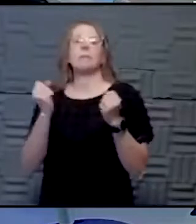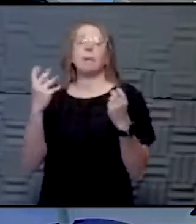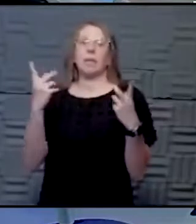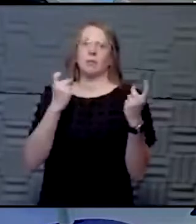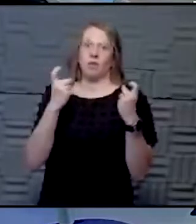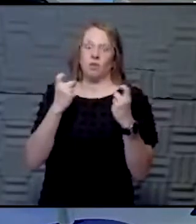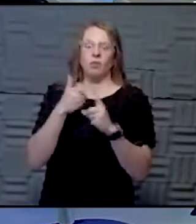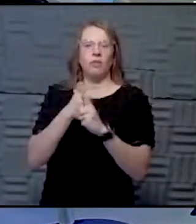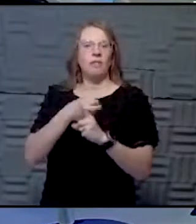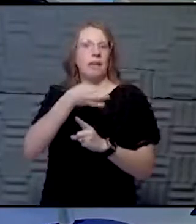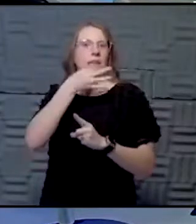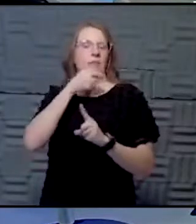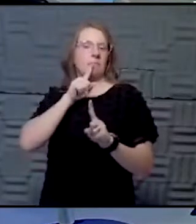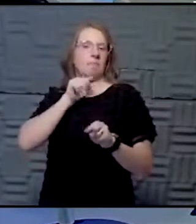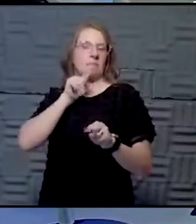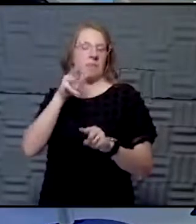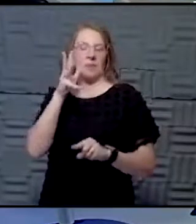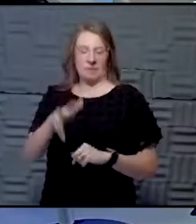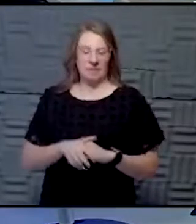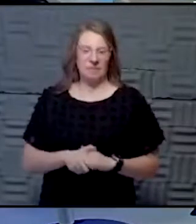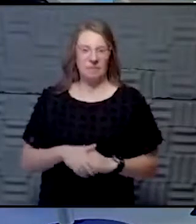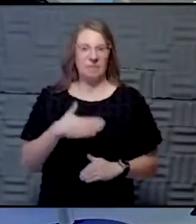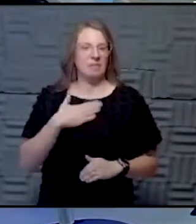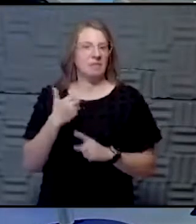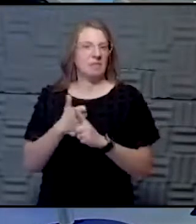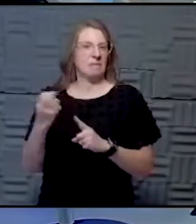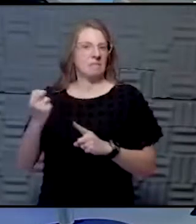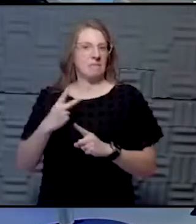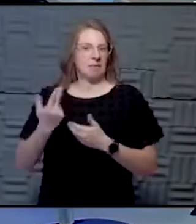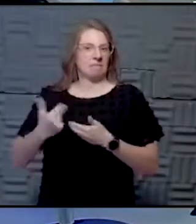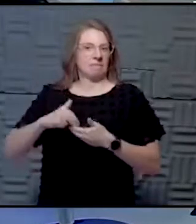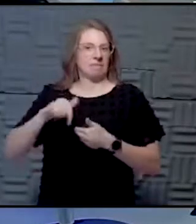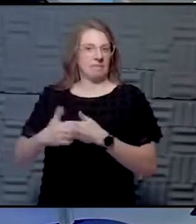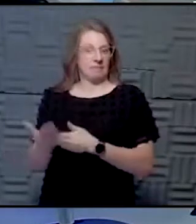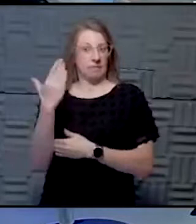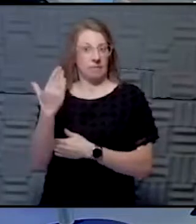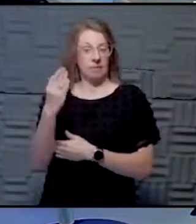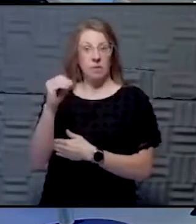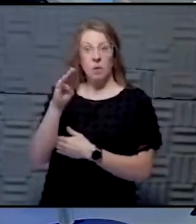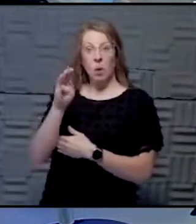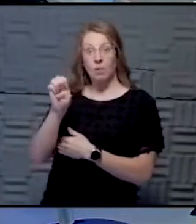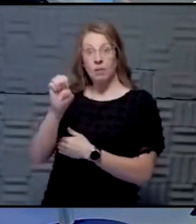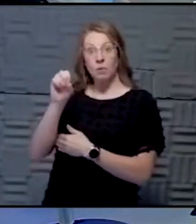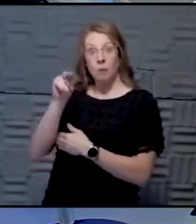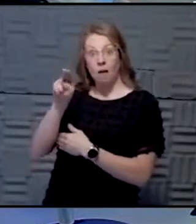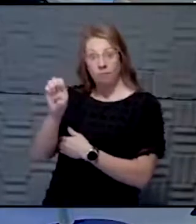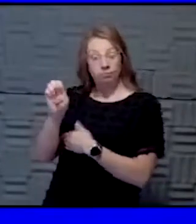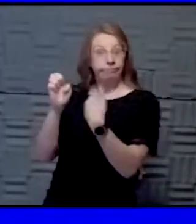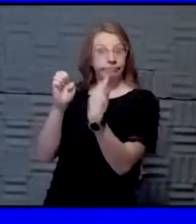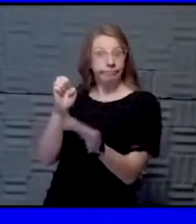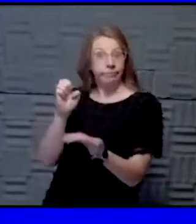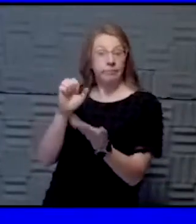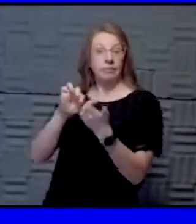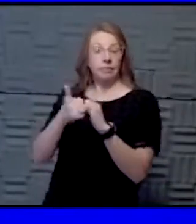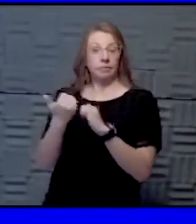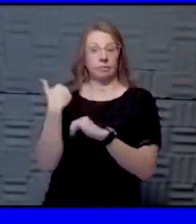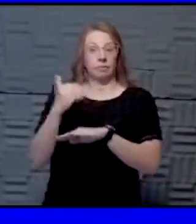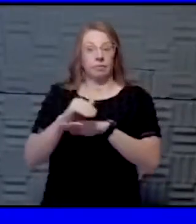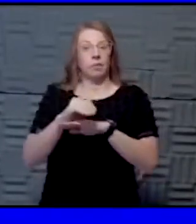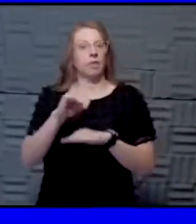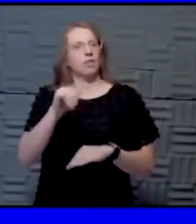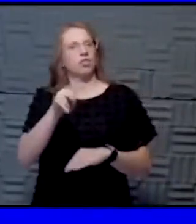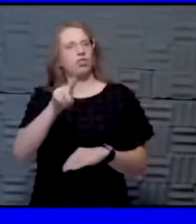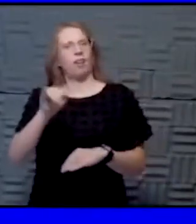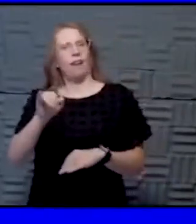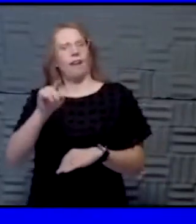Wieneke is an expert, so we are delighted to have her back this morning. So, Obi-Wan, how did we do last night? Maybe we're just more like Jedi Knights, just trying to